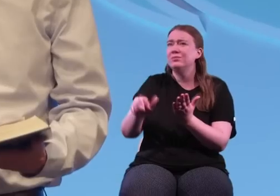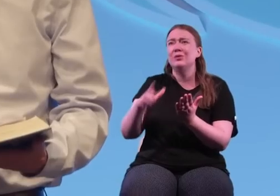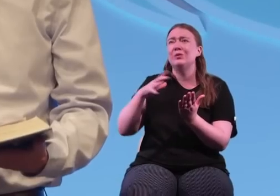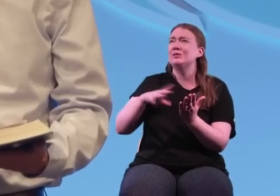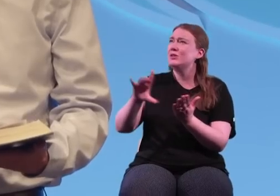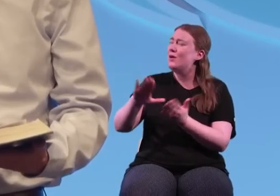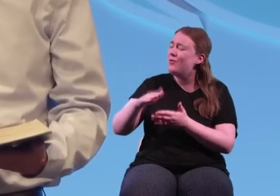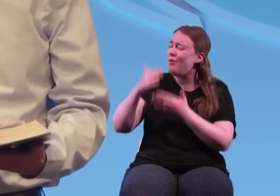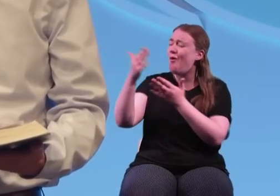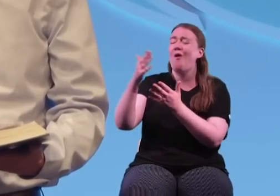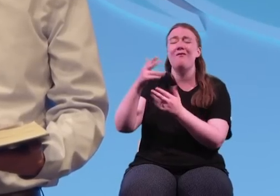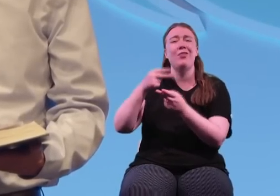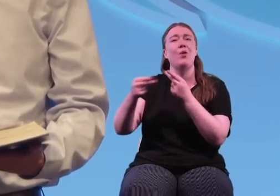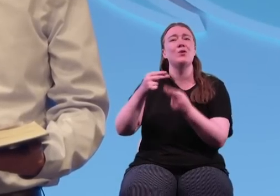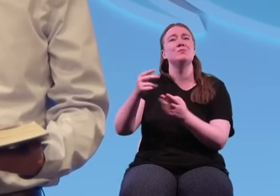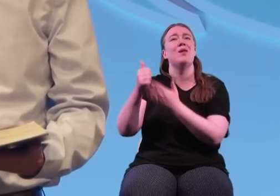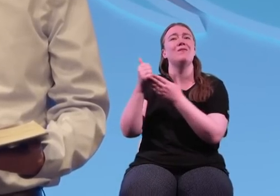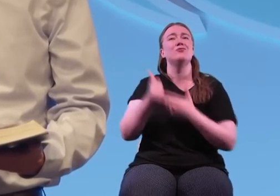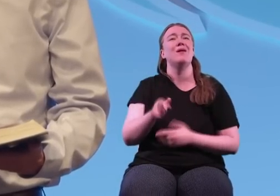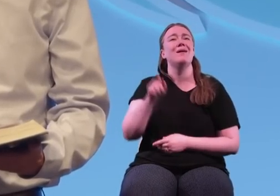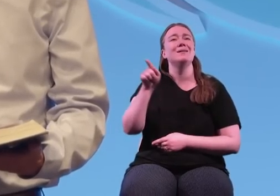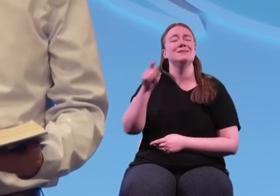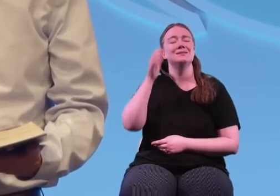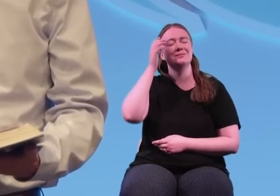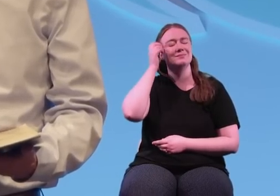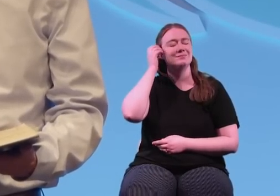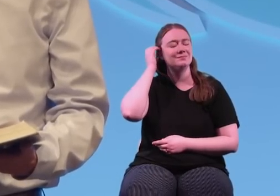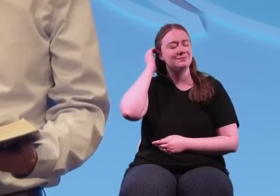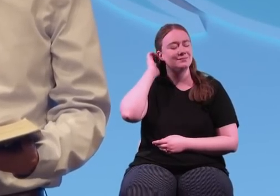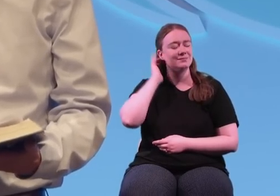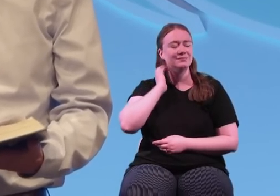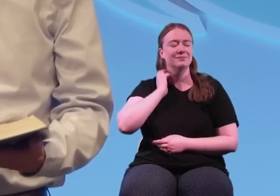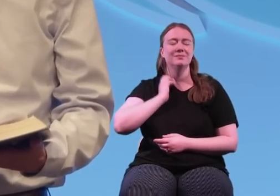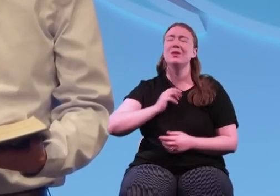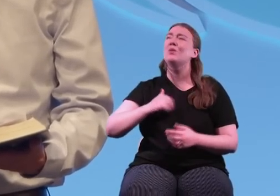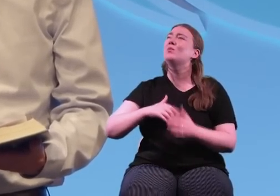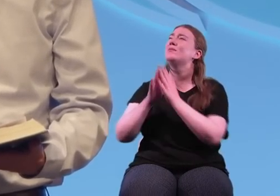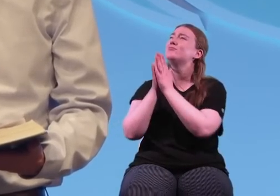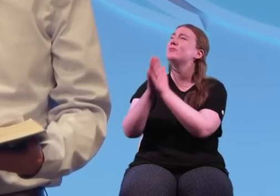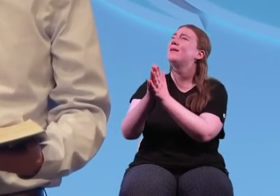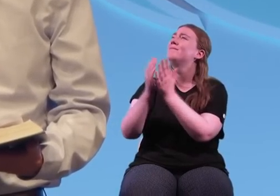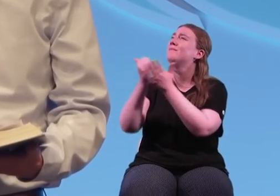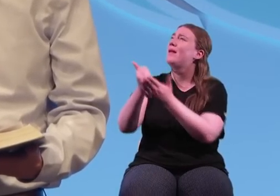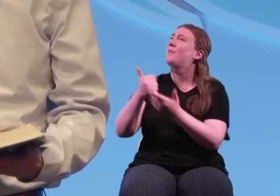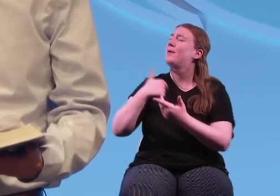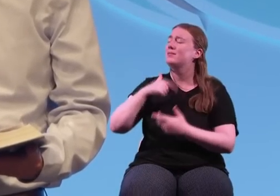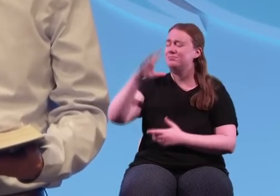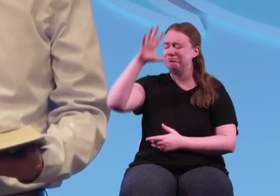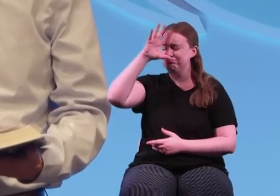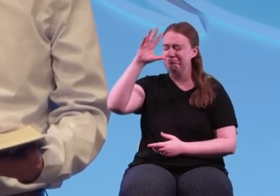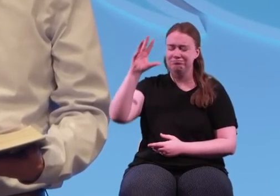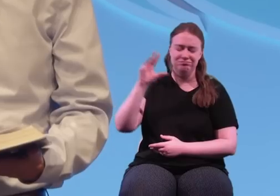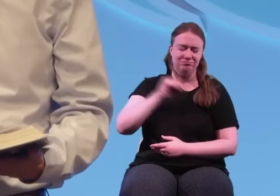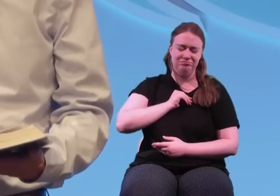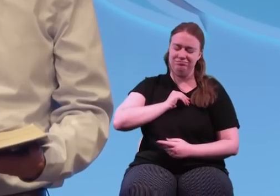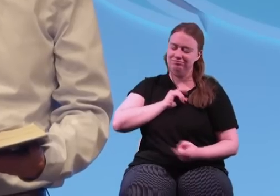that great gospel of grace. And we pray that you'll help us to take to heart what we've heard from the